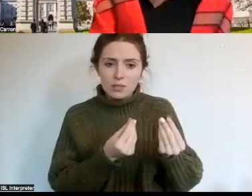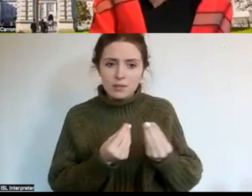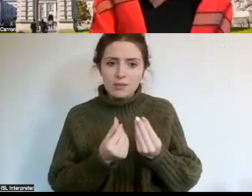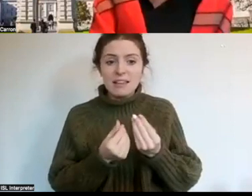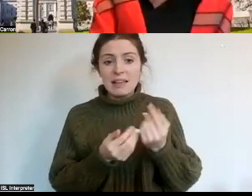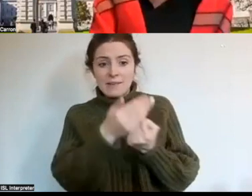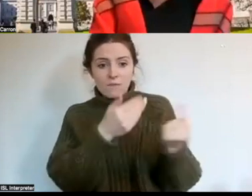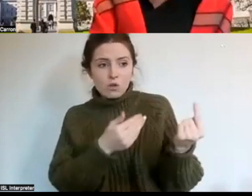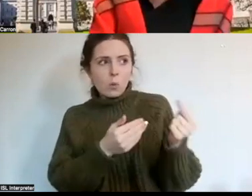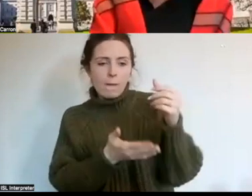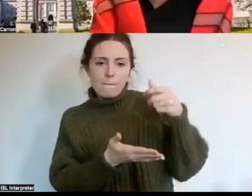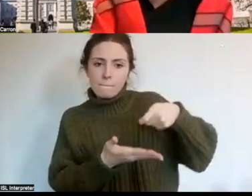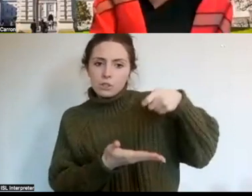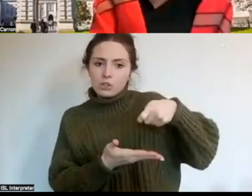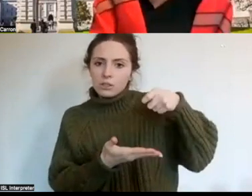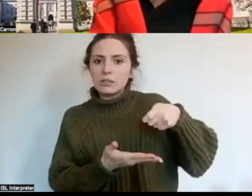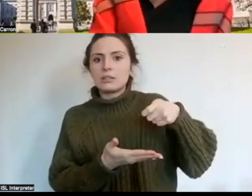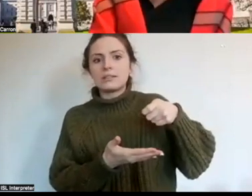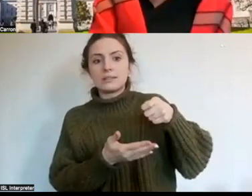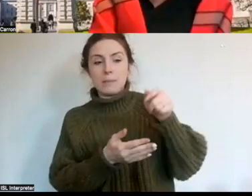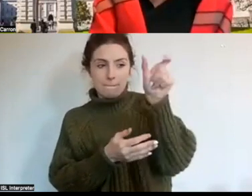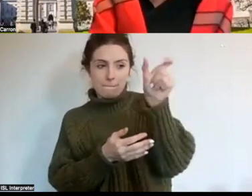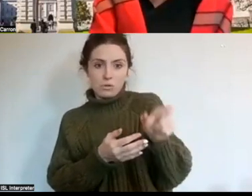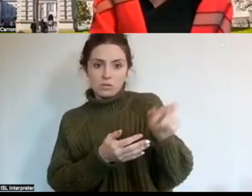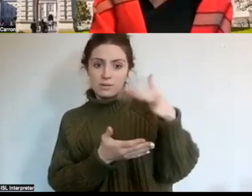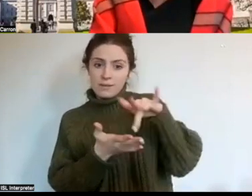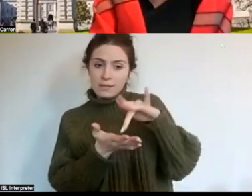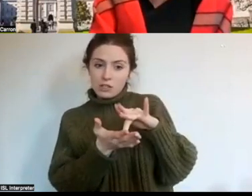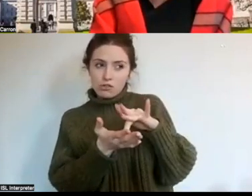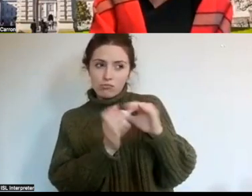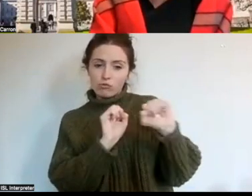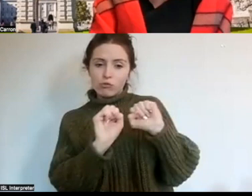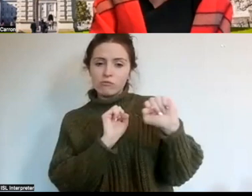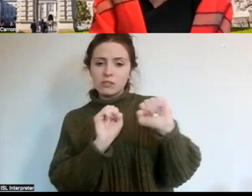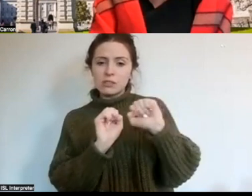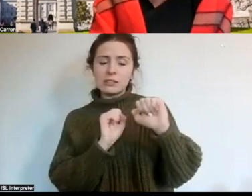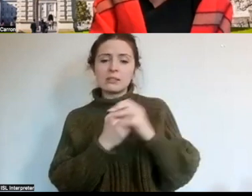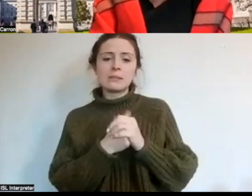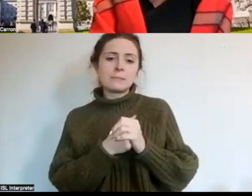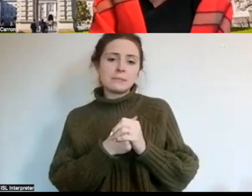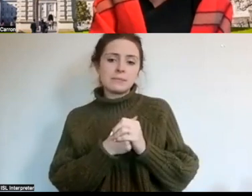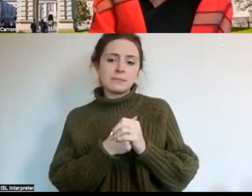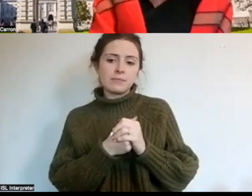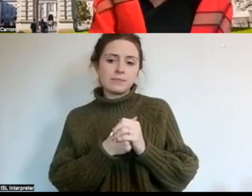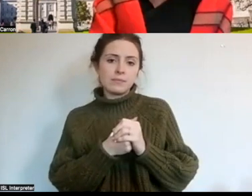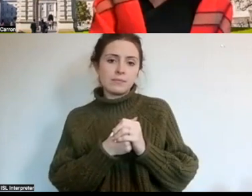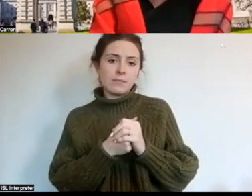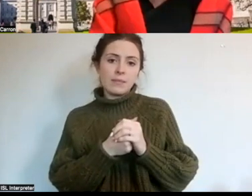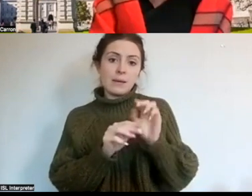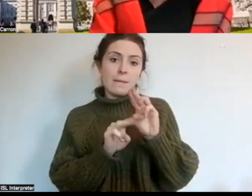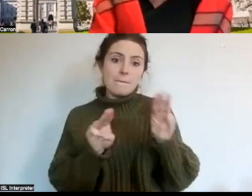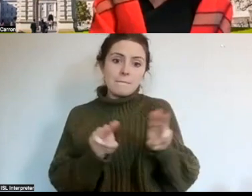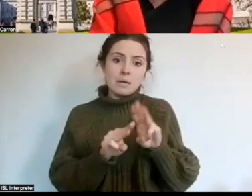budgets, participant-directed services, the belief that perhaps families and the person with intellectual